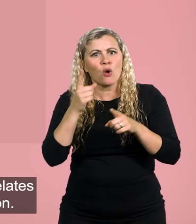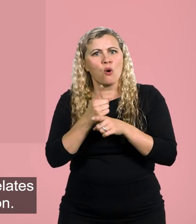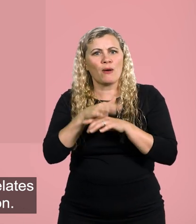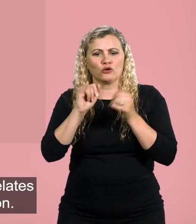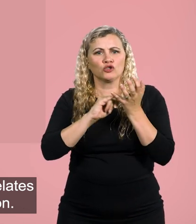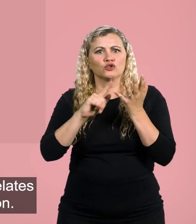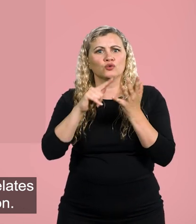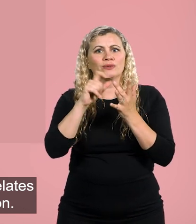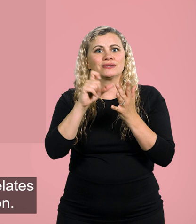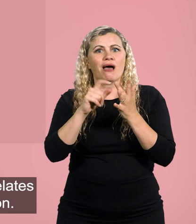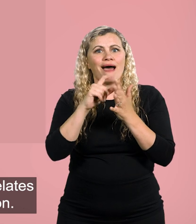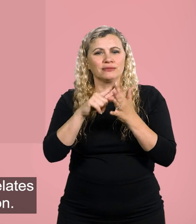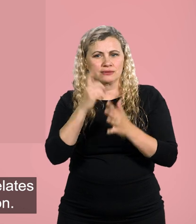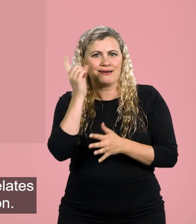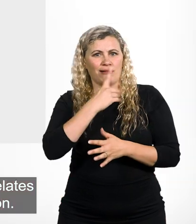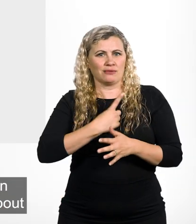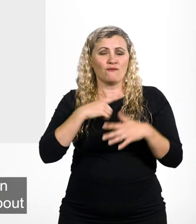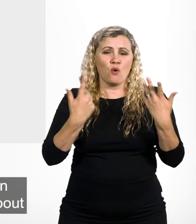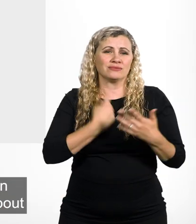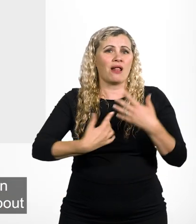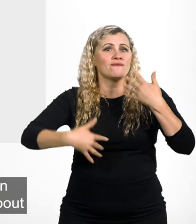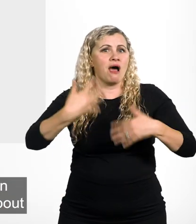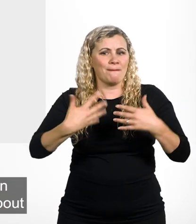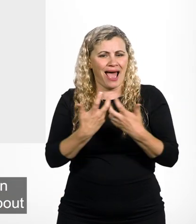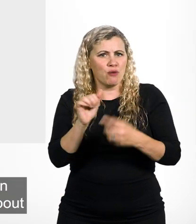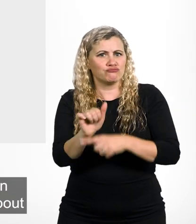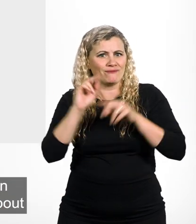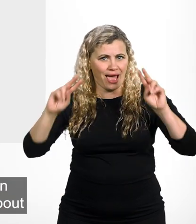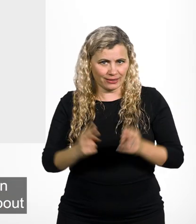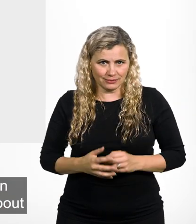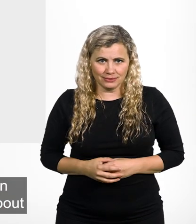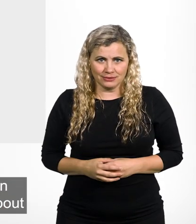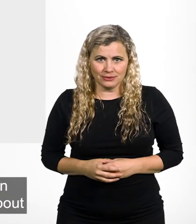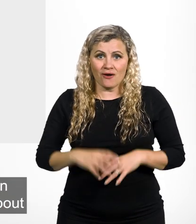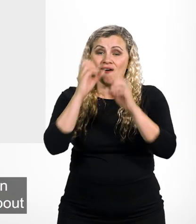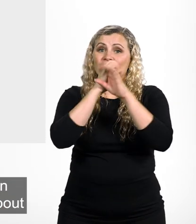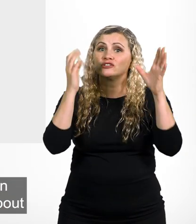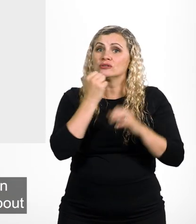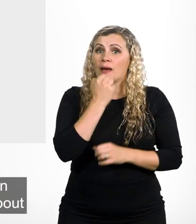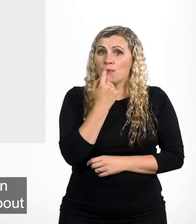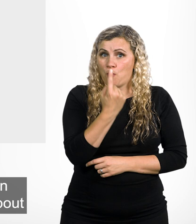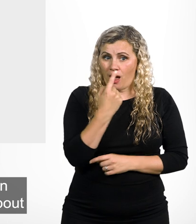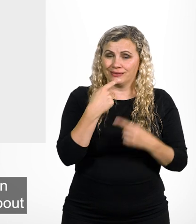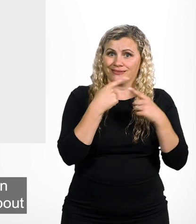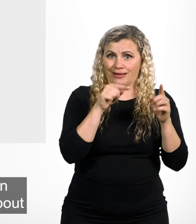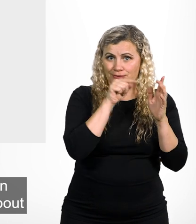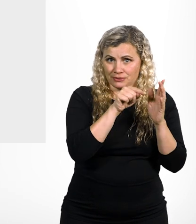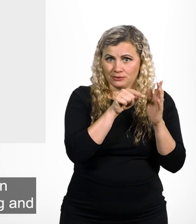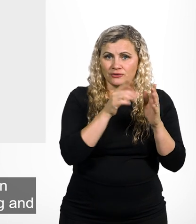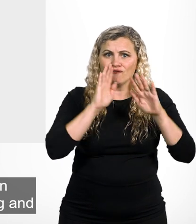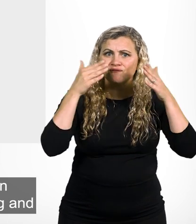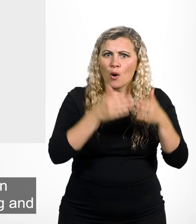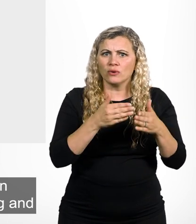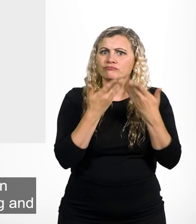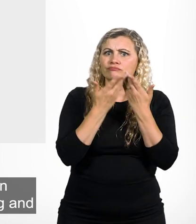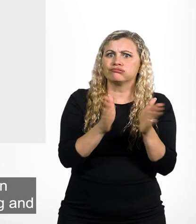and self-harm prevention vision statement one has a focus on population-wide well-being and is about